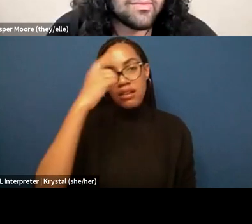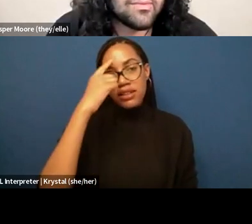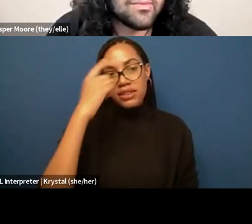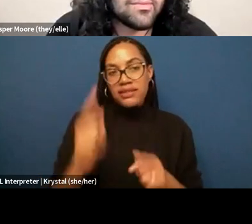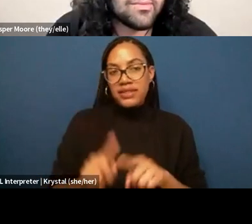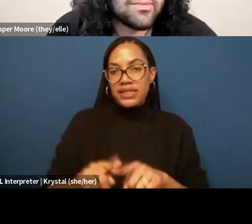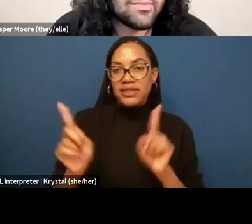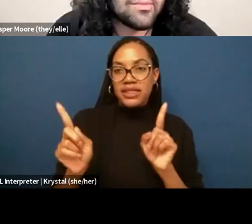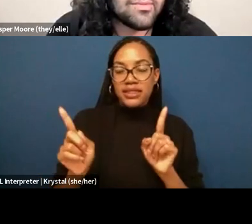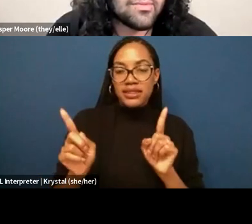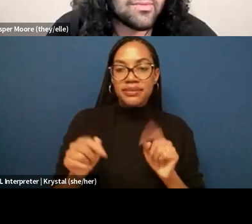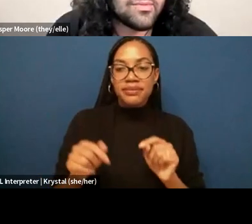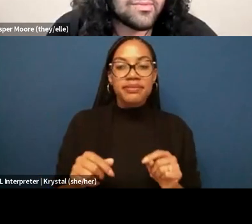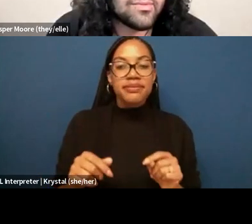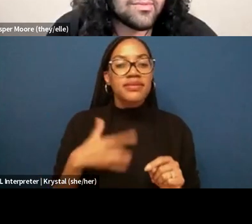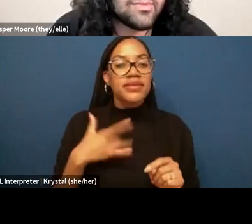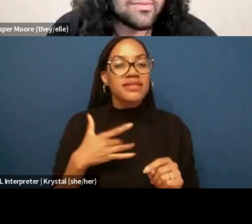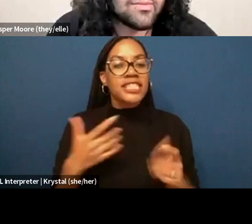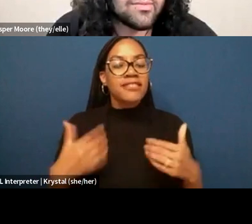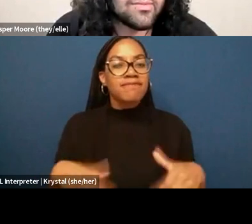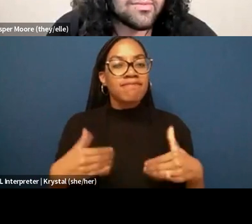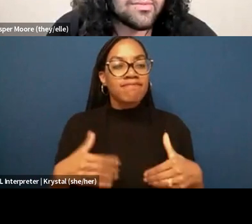and holding that internally